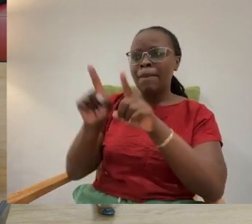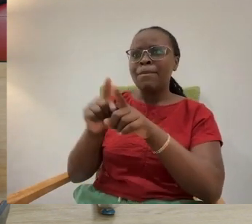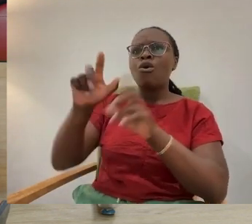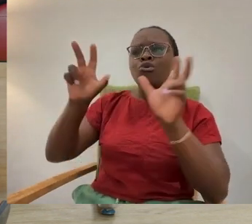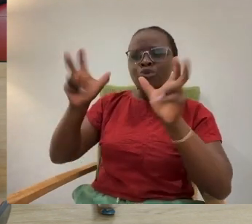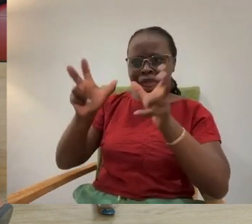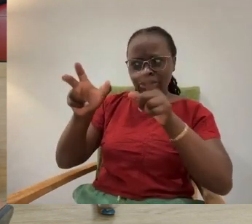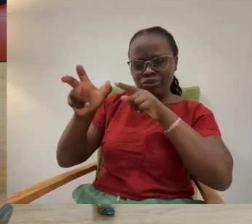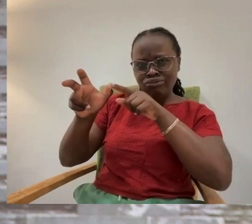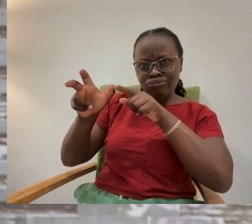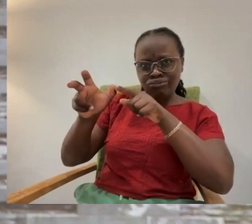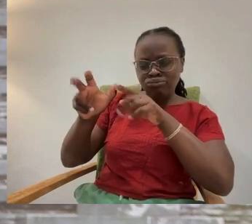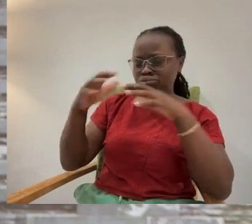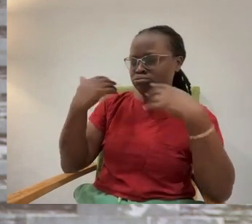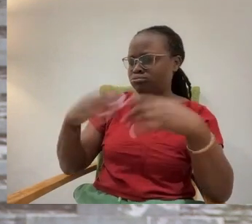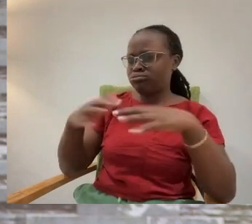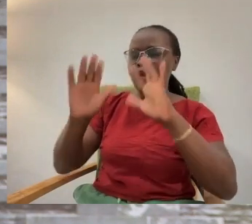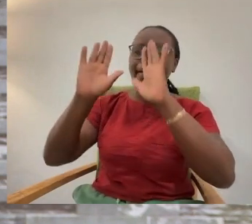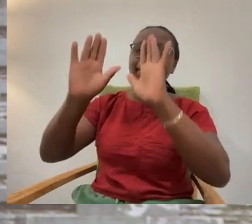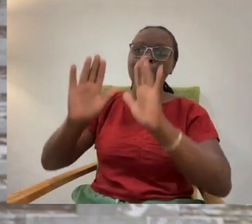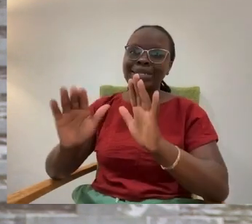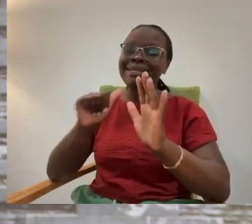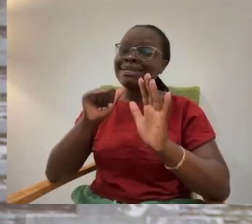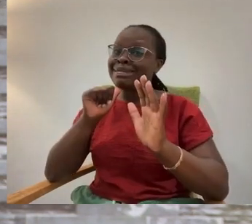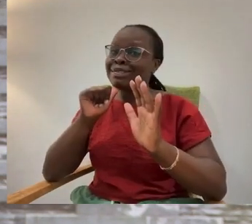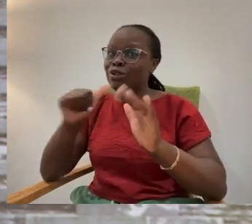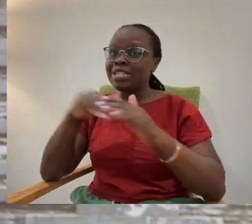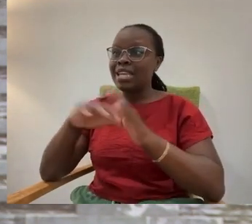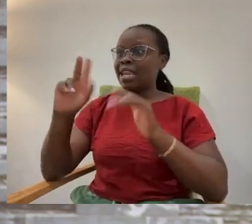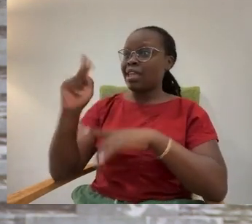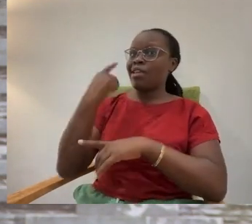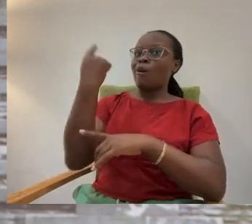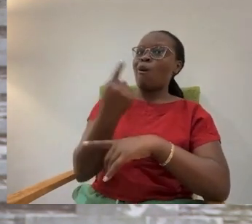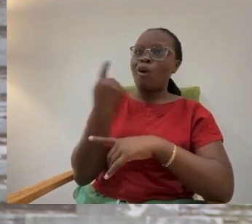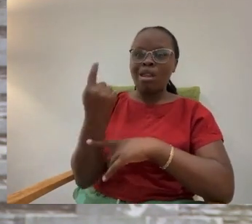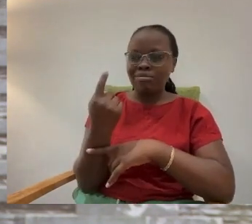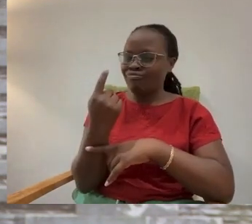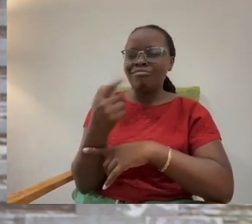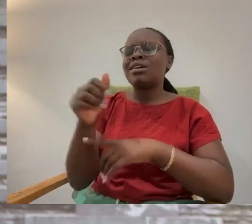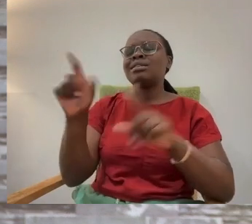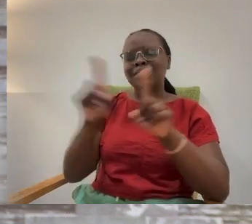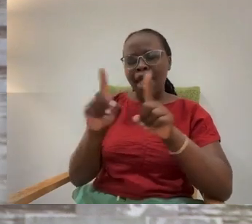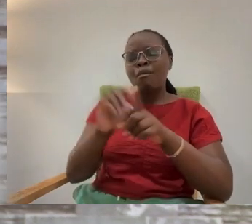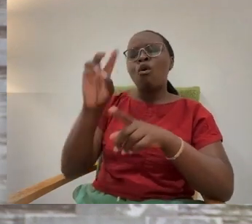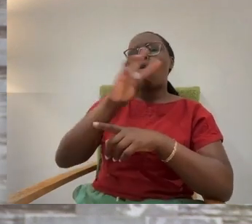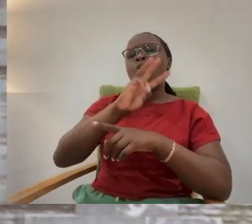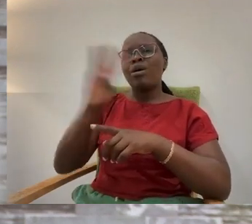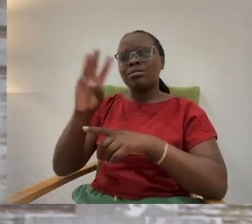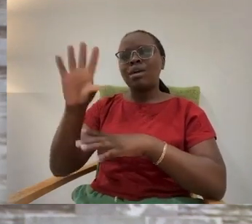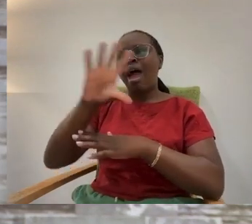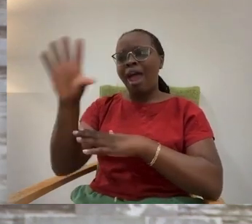the platform that we used, not necessarily in Kenyan context, but in other West African context,